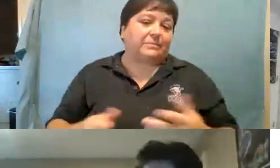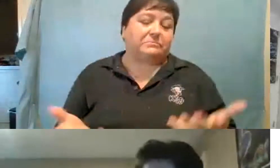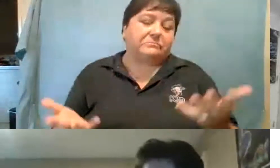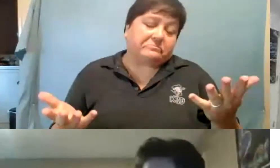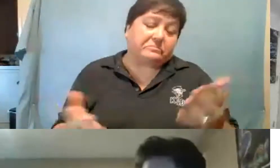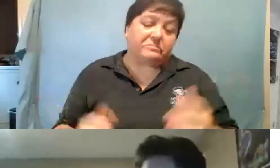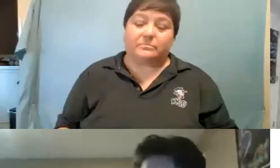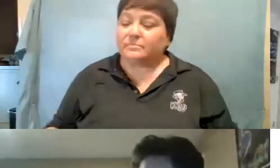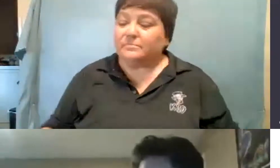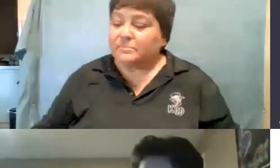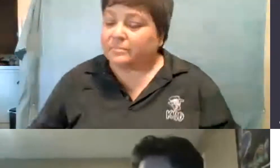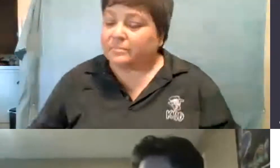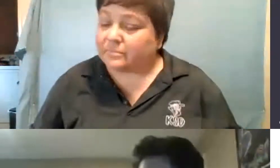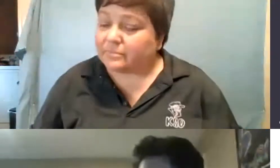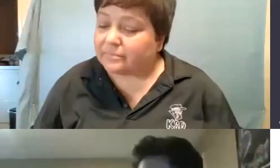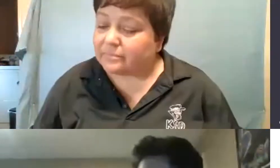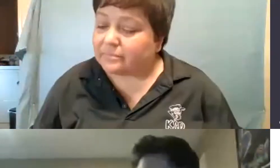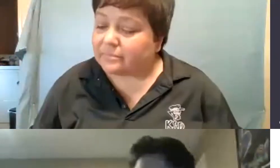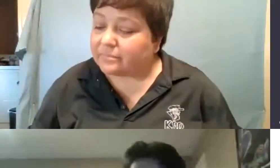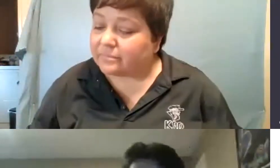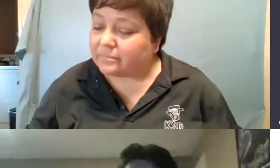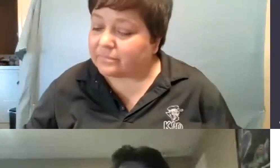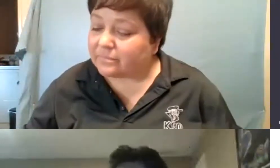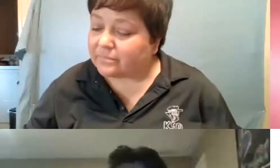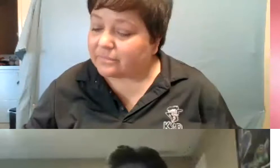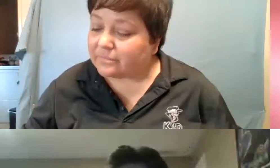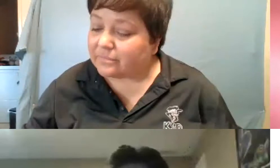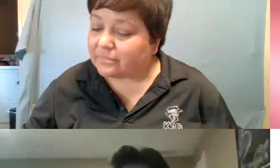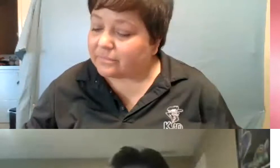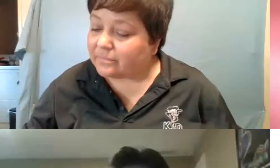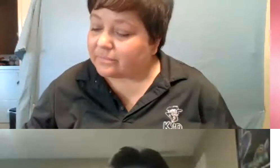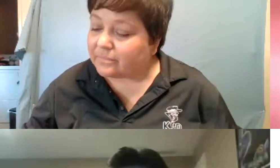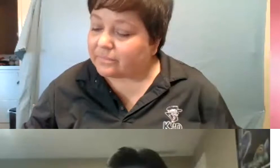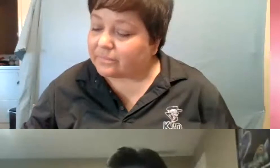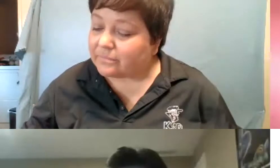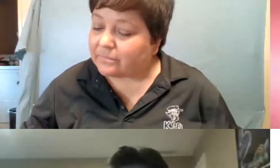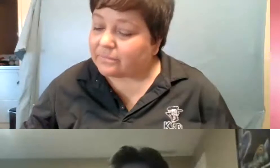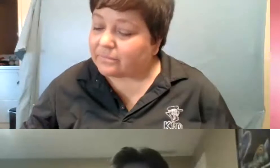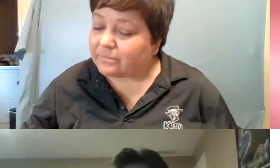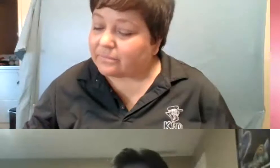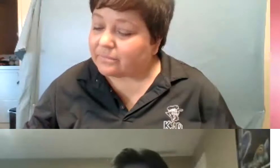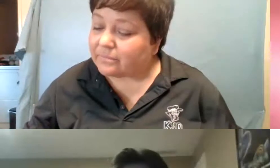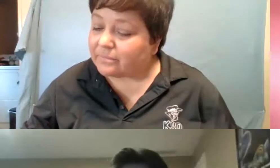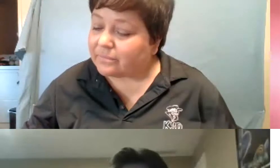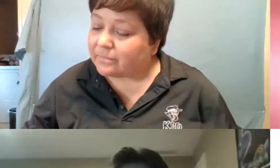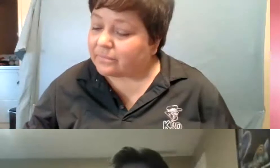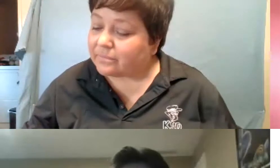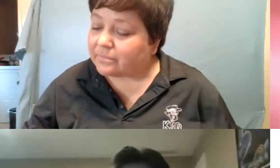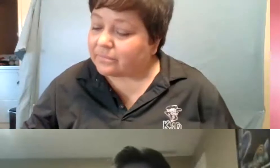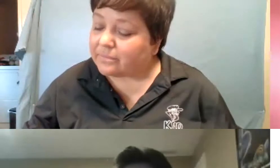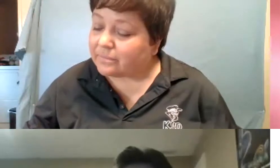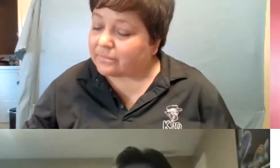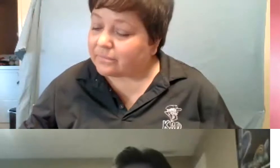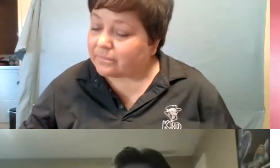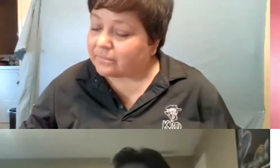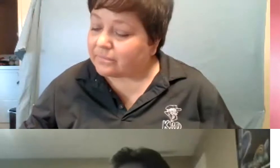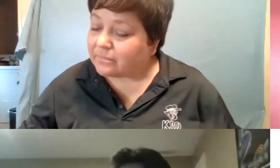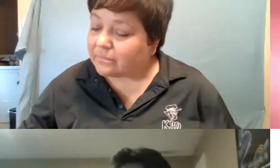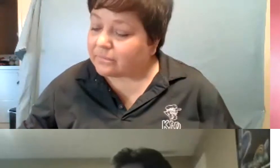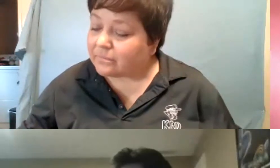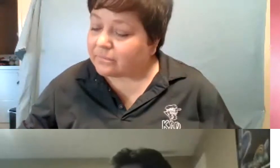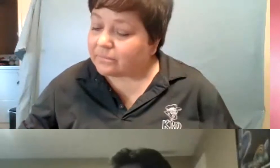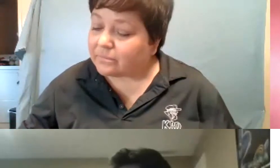right. I think we have another comment that Dr. Foster from Solela, just about the major concerns